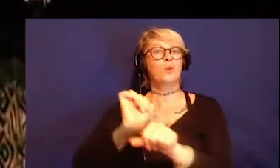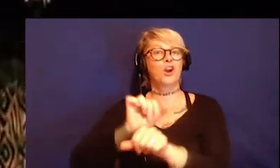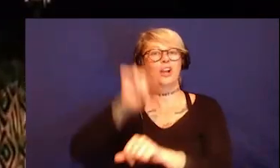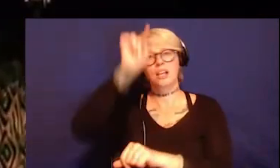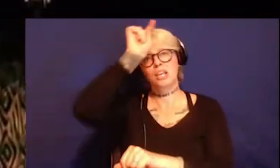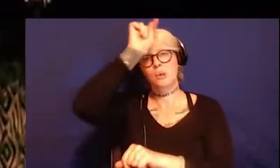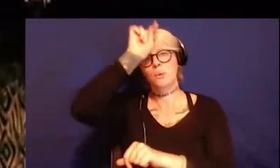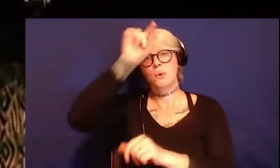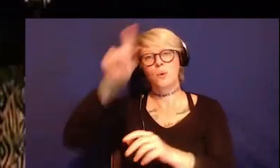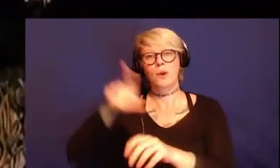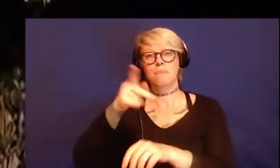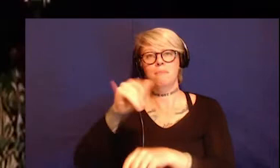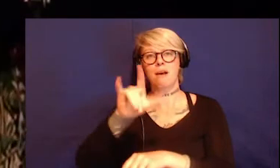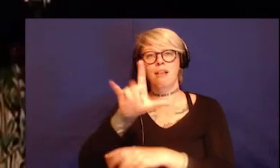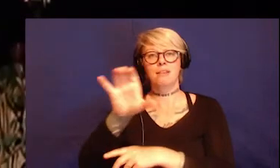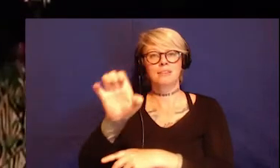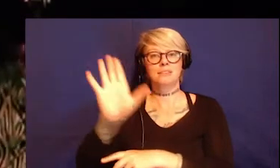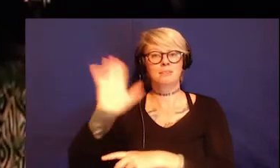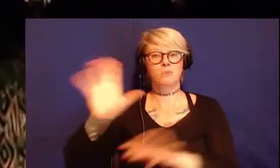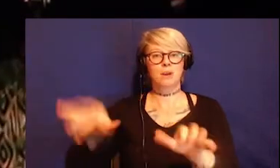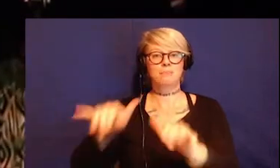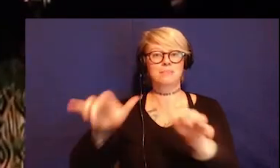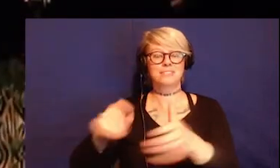parlor where she used to work. Yeah,